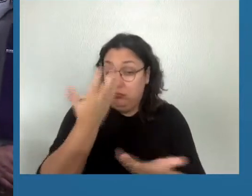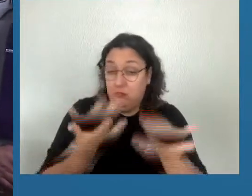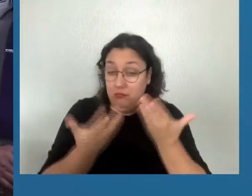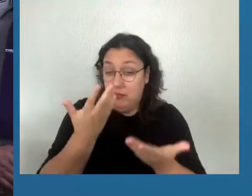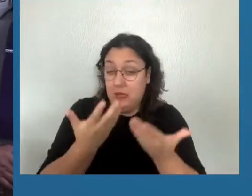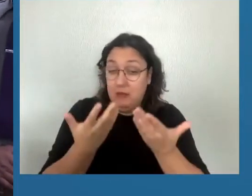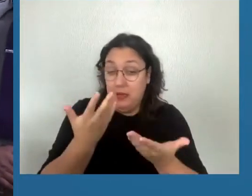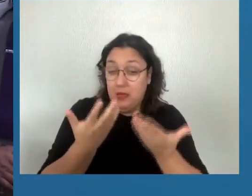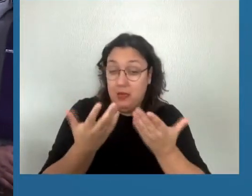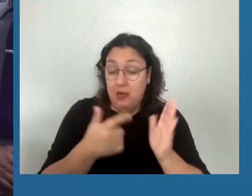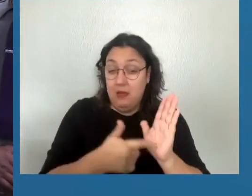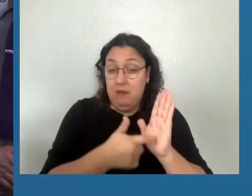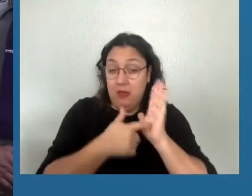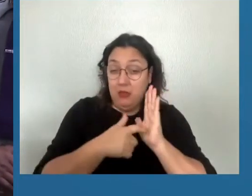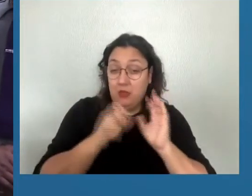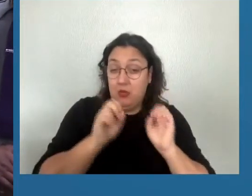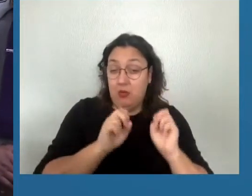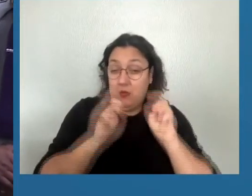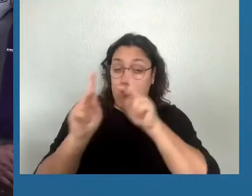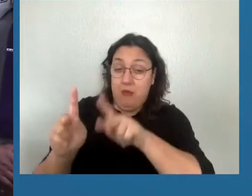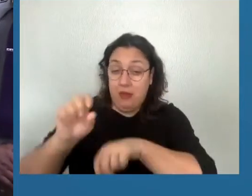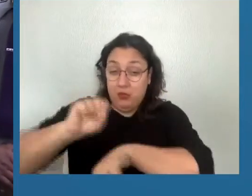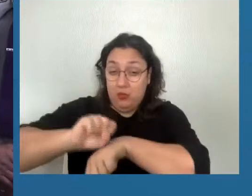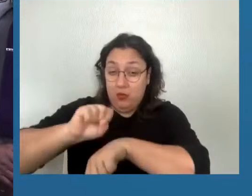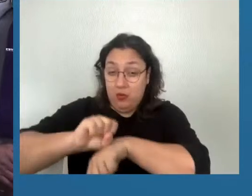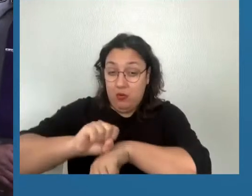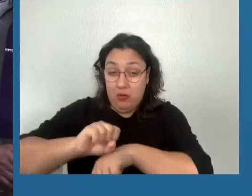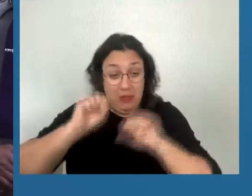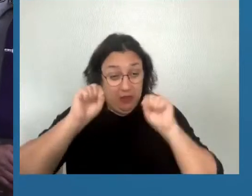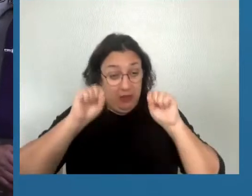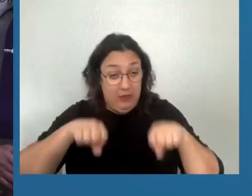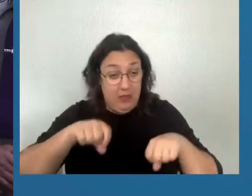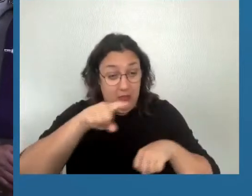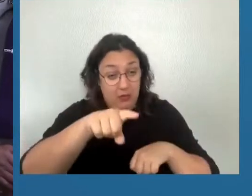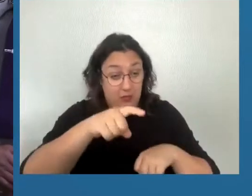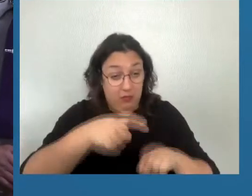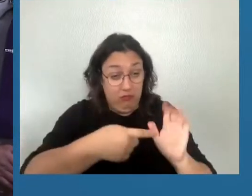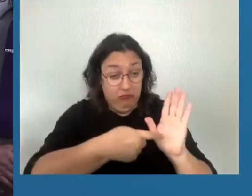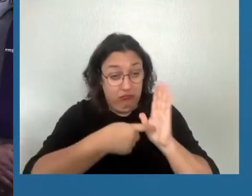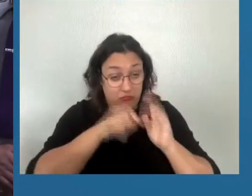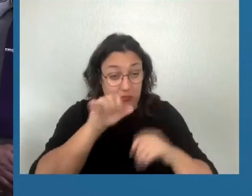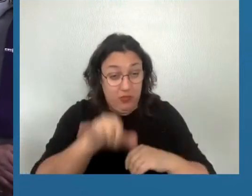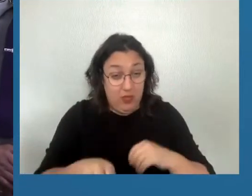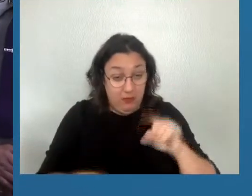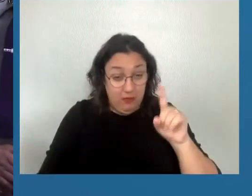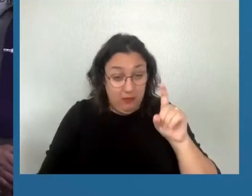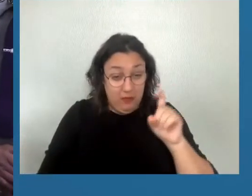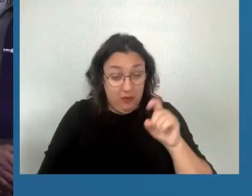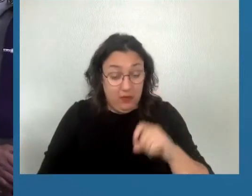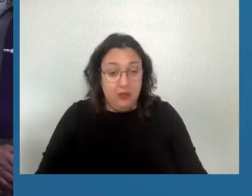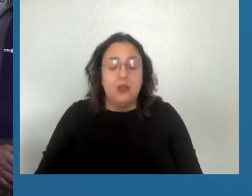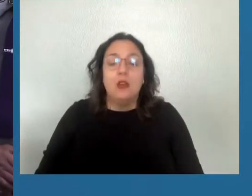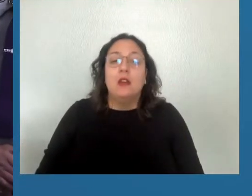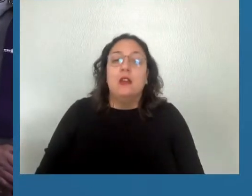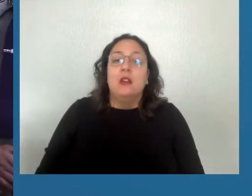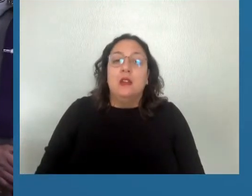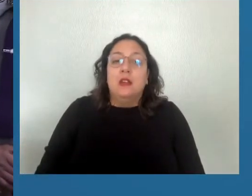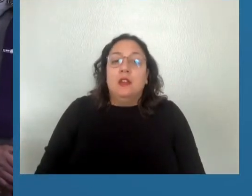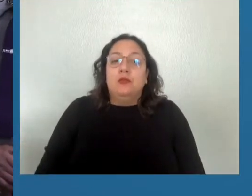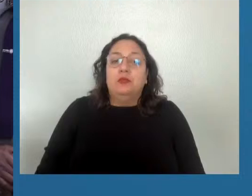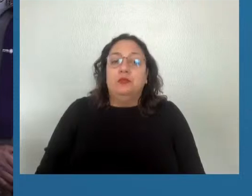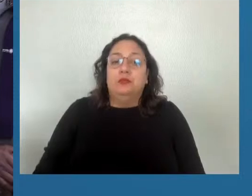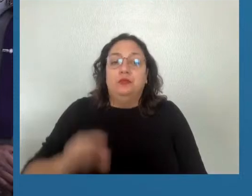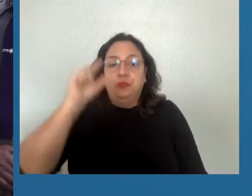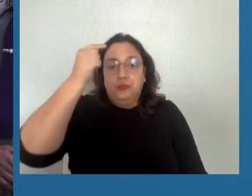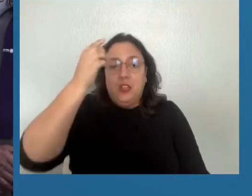work, and can you? I am very aware of what has happened to downtown